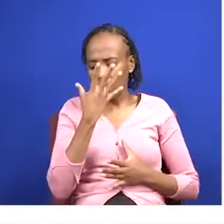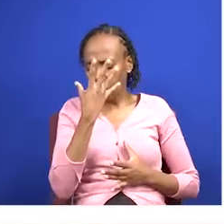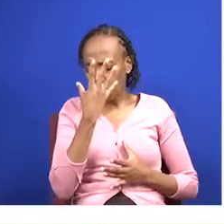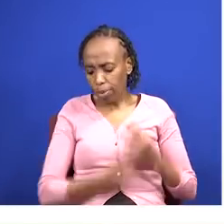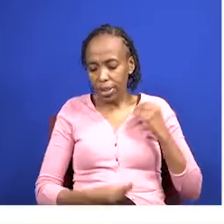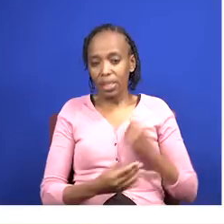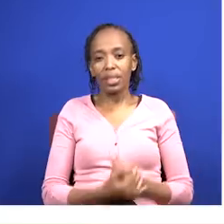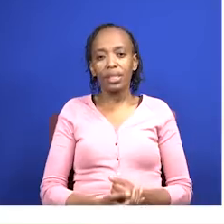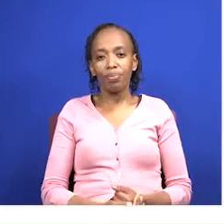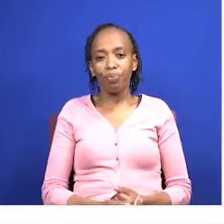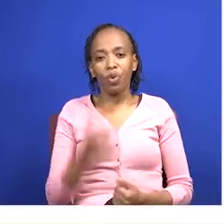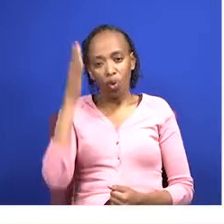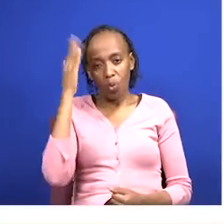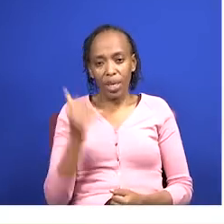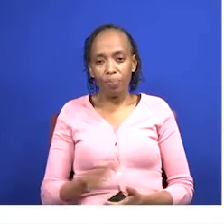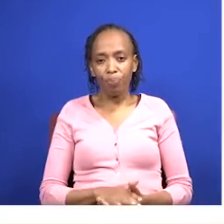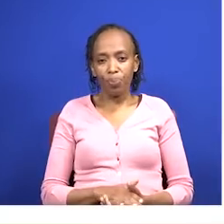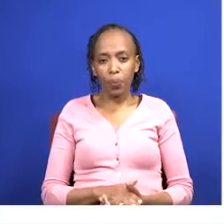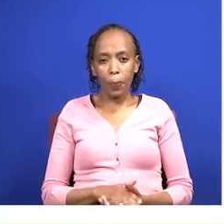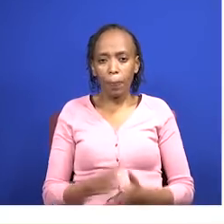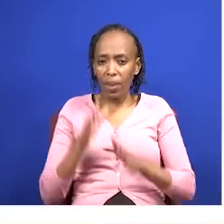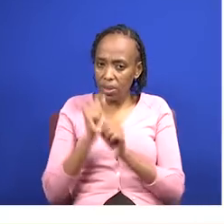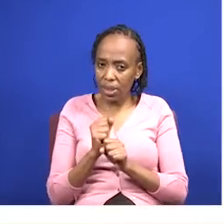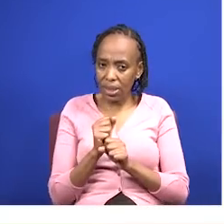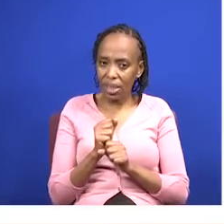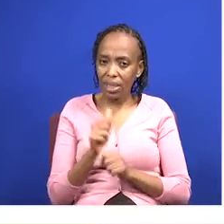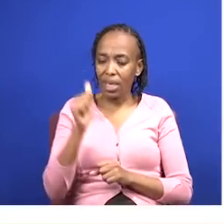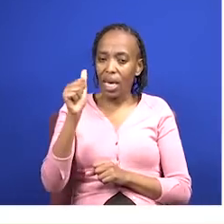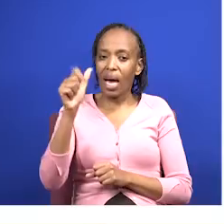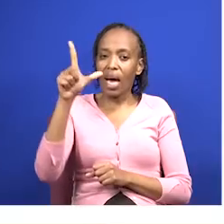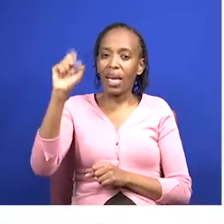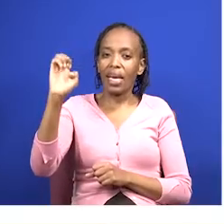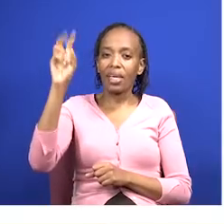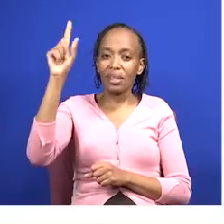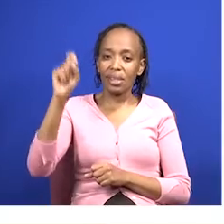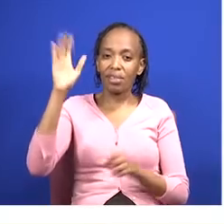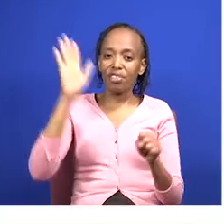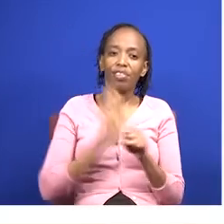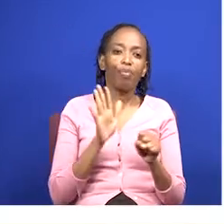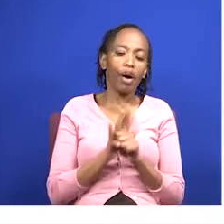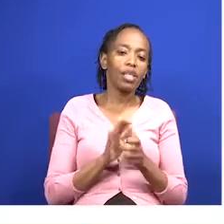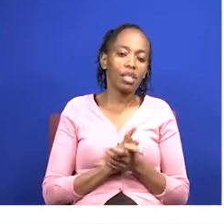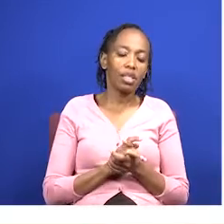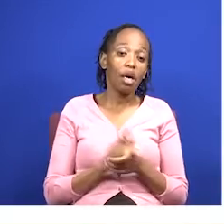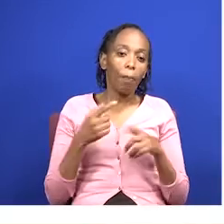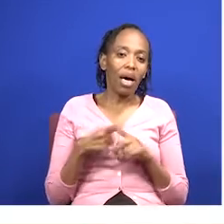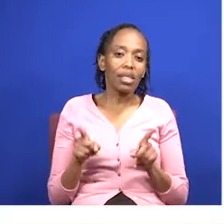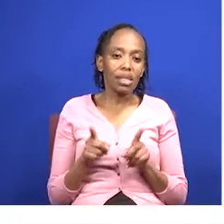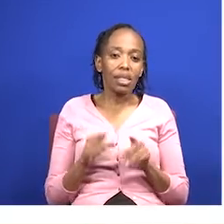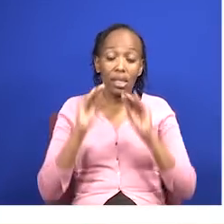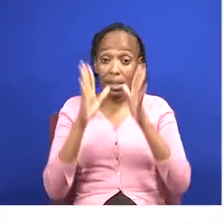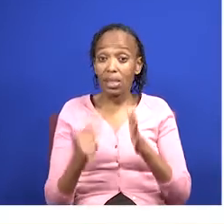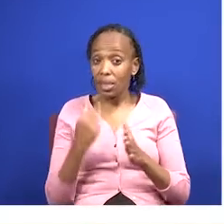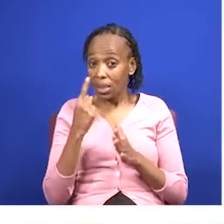very disappointed because he trusted Alex very much.